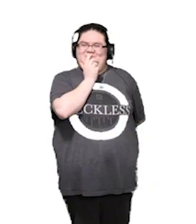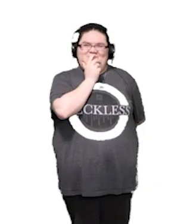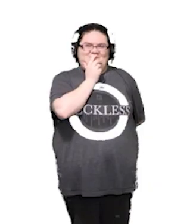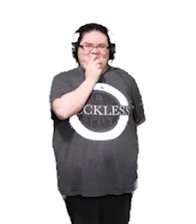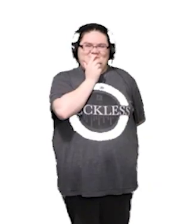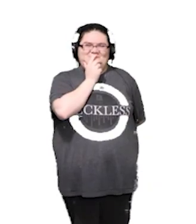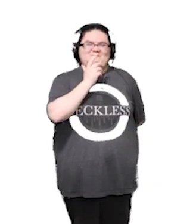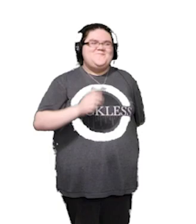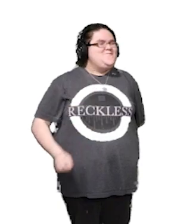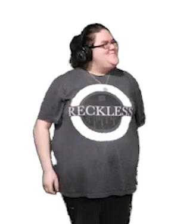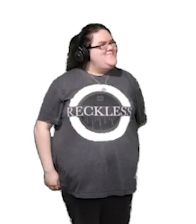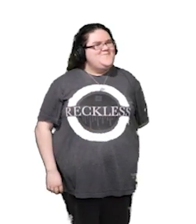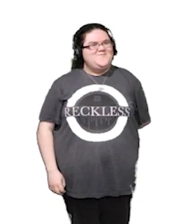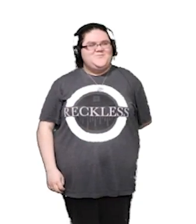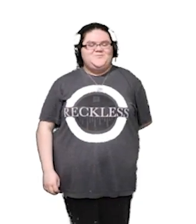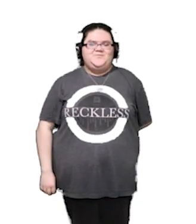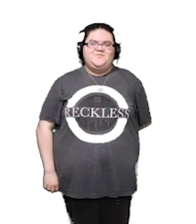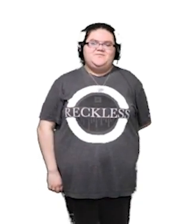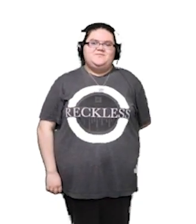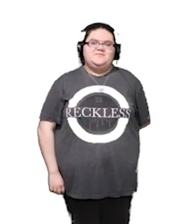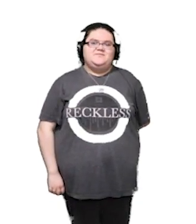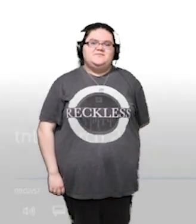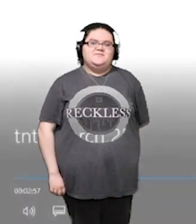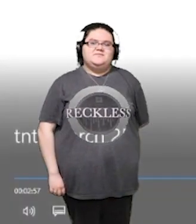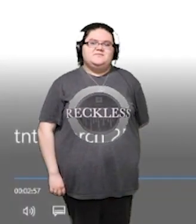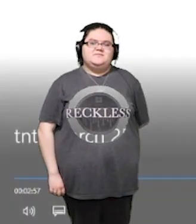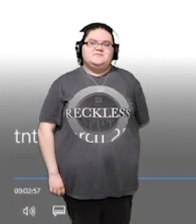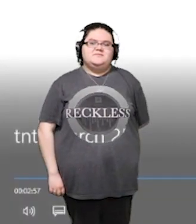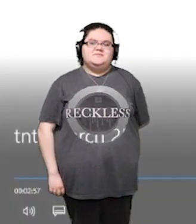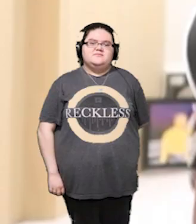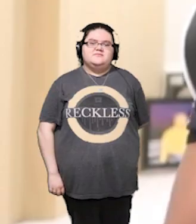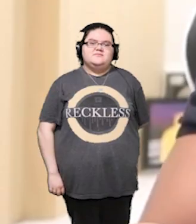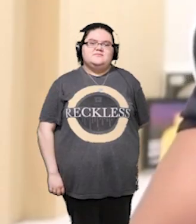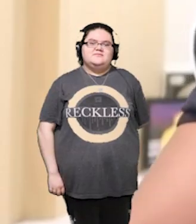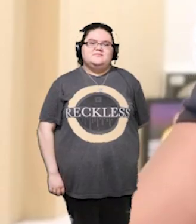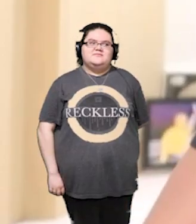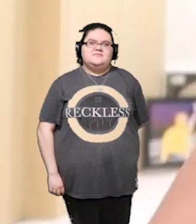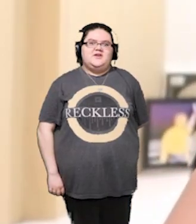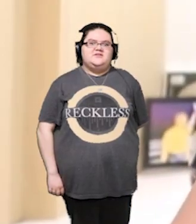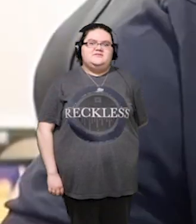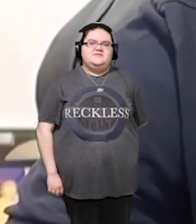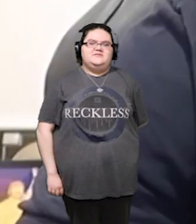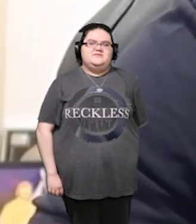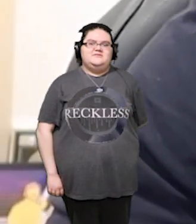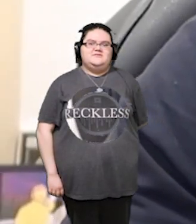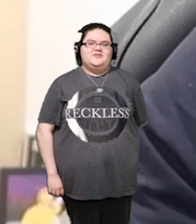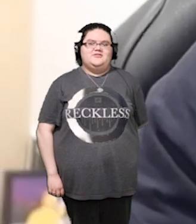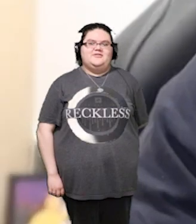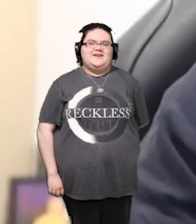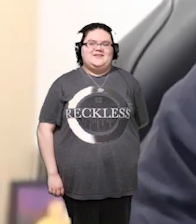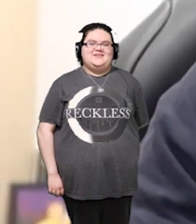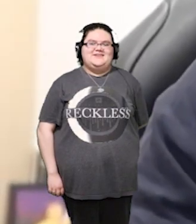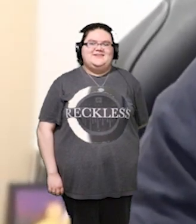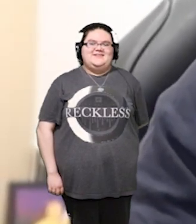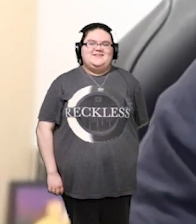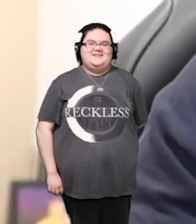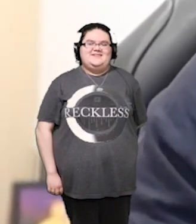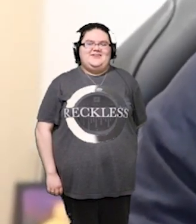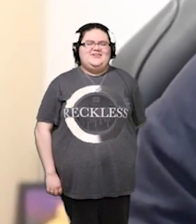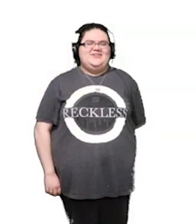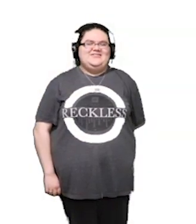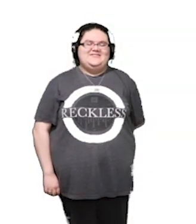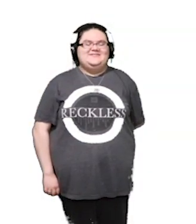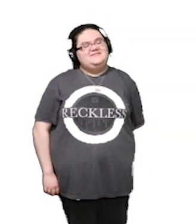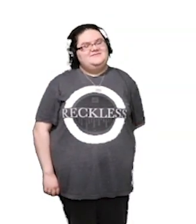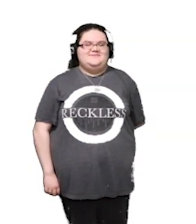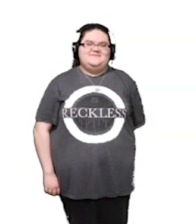You guys know that your body will literally tell you what it needs. Hey, yo, it's Amber Rose. Oh man, I'm smashing it with the lookalikes.